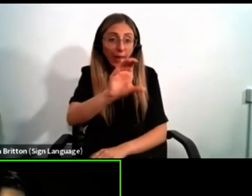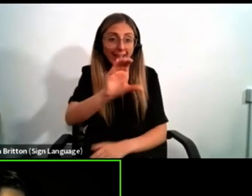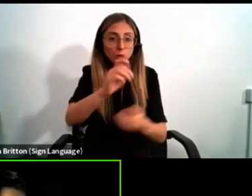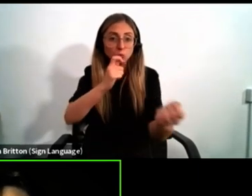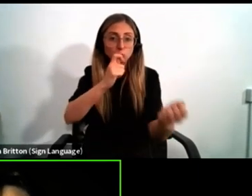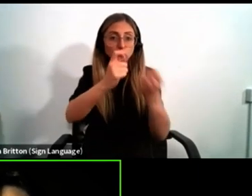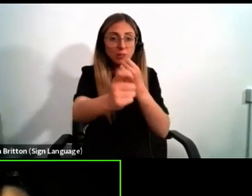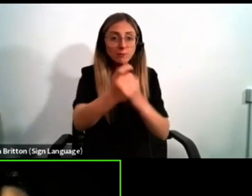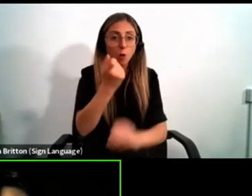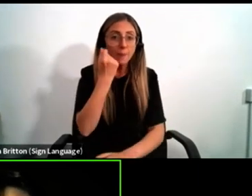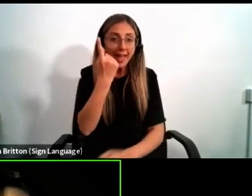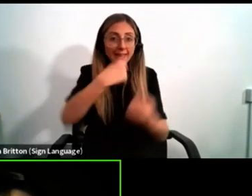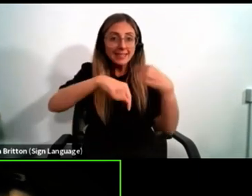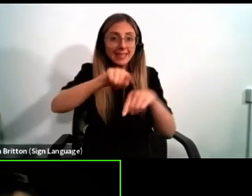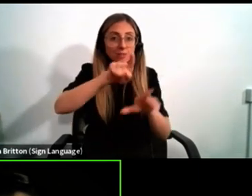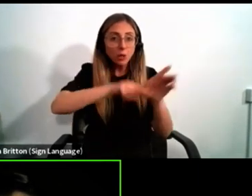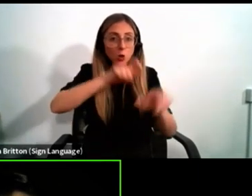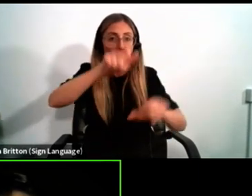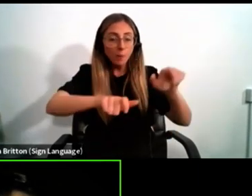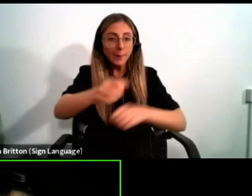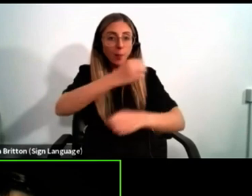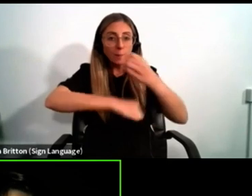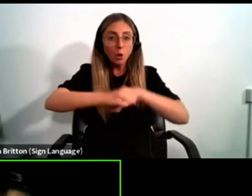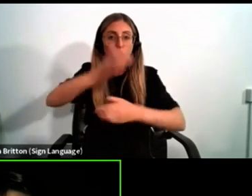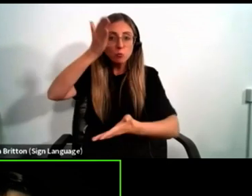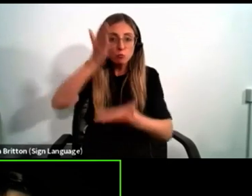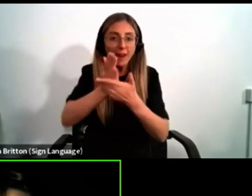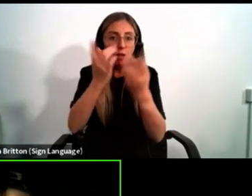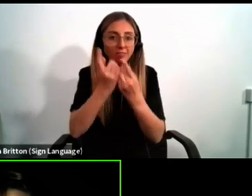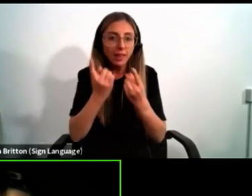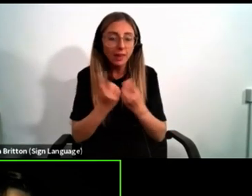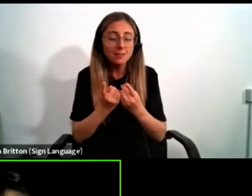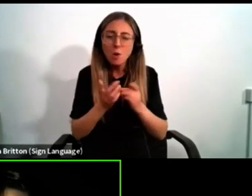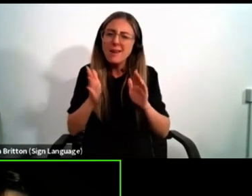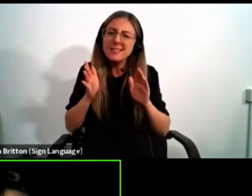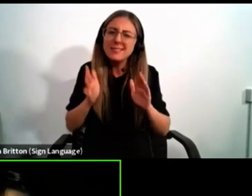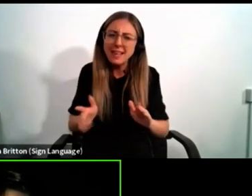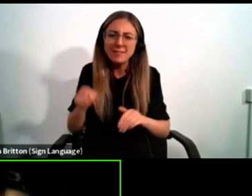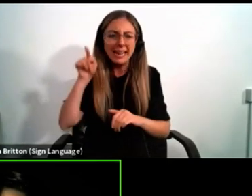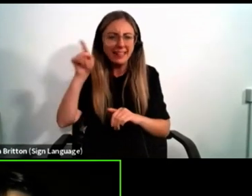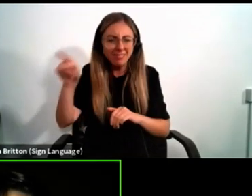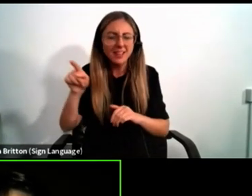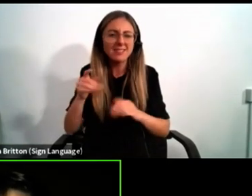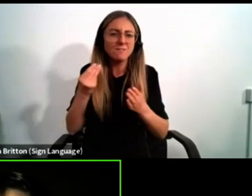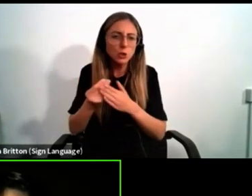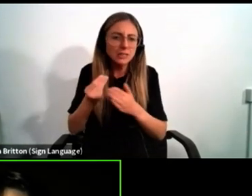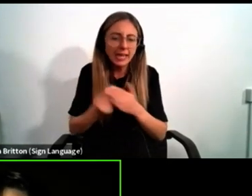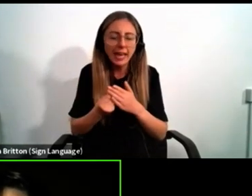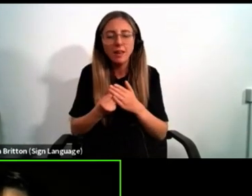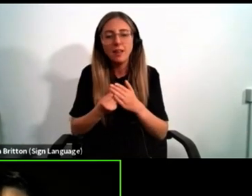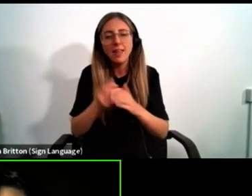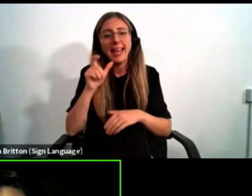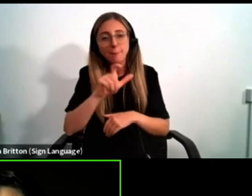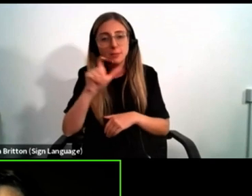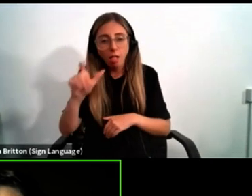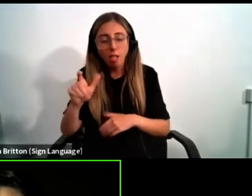transform the ideas of the young people into enterprises, into businesses. So definitely angel funding, venture capital, and all these are very,